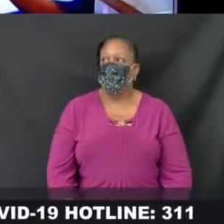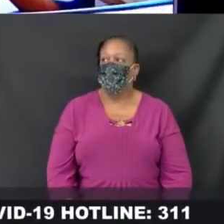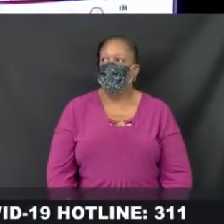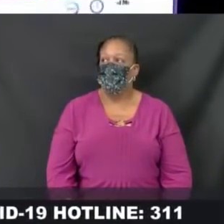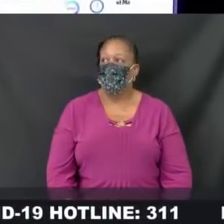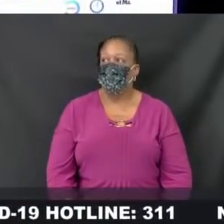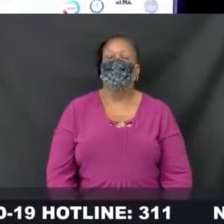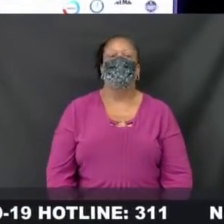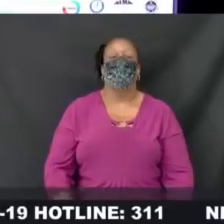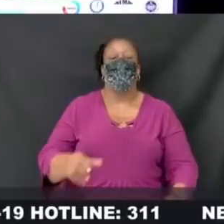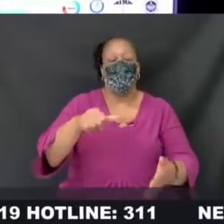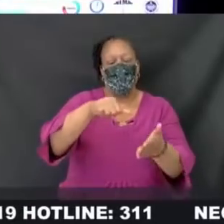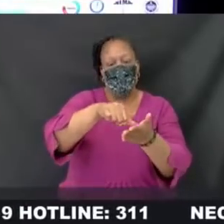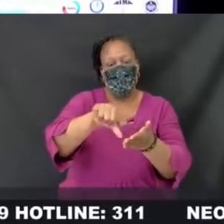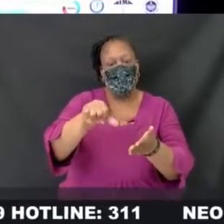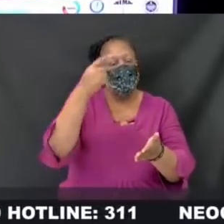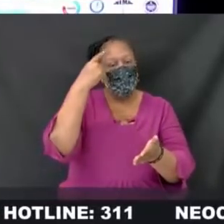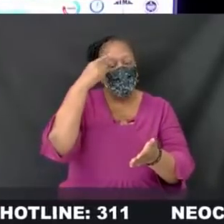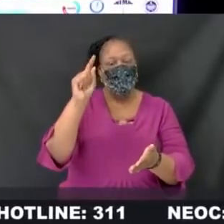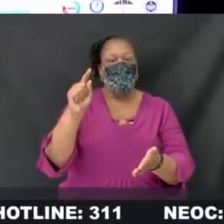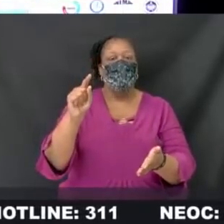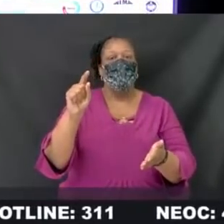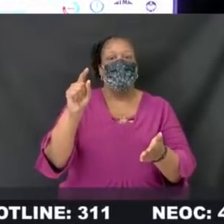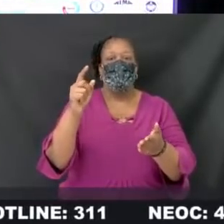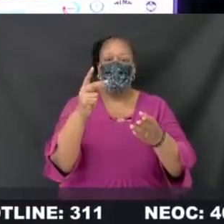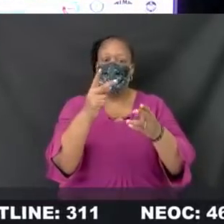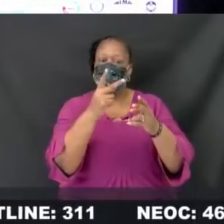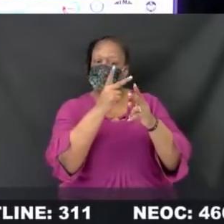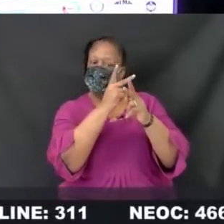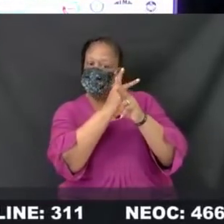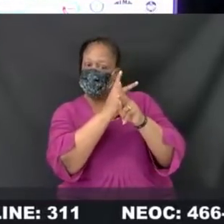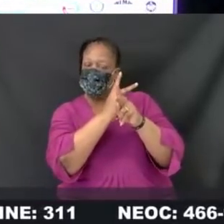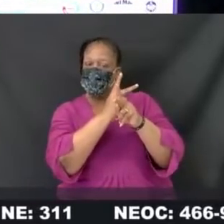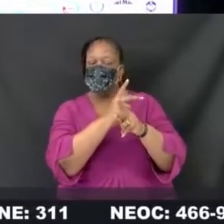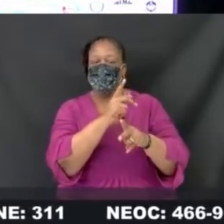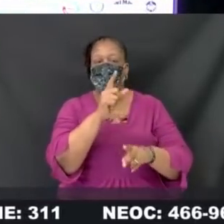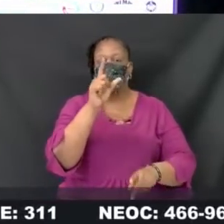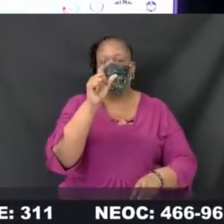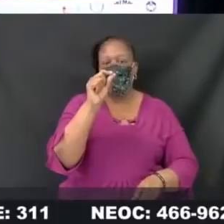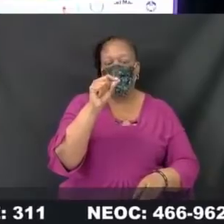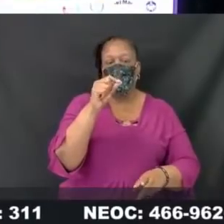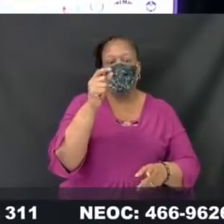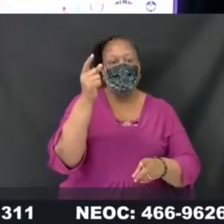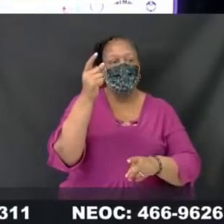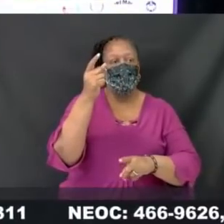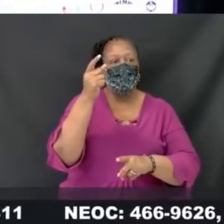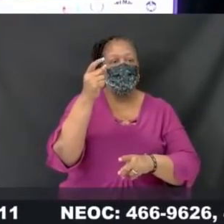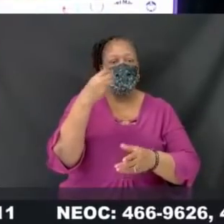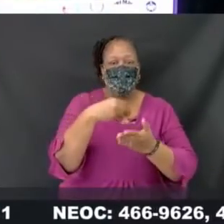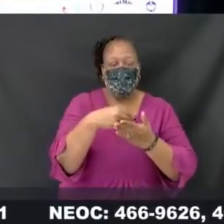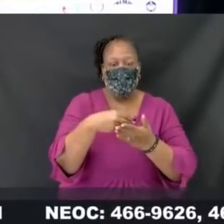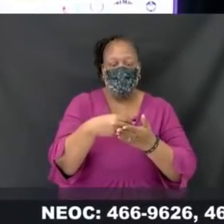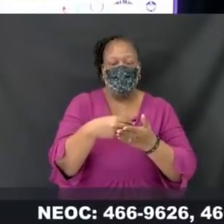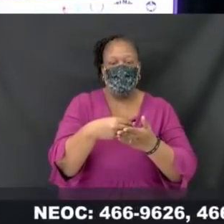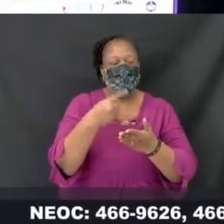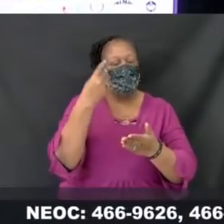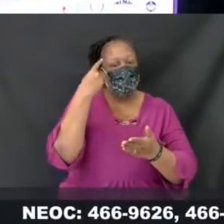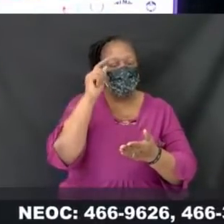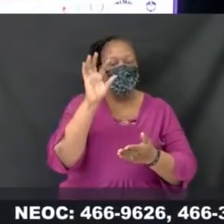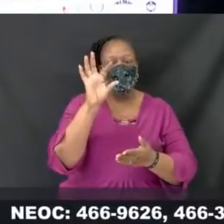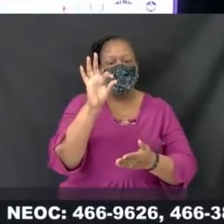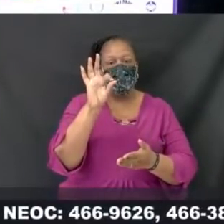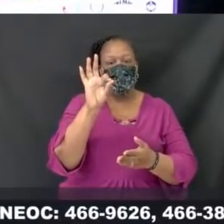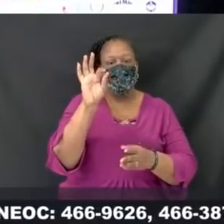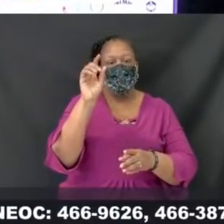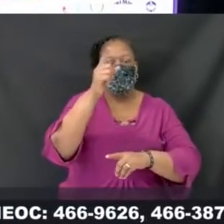for security, commissioner-approved security, for the duration of your quarantine period. There is no distinction for